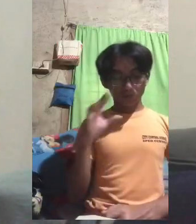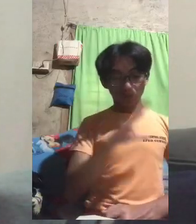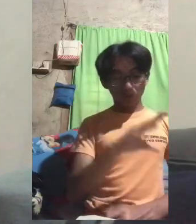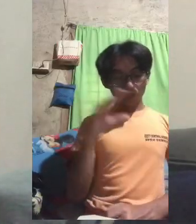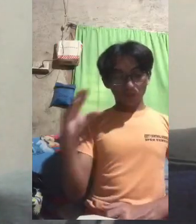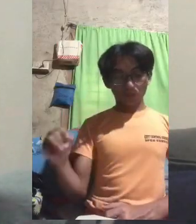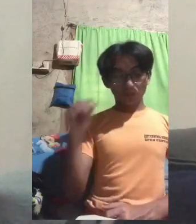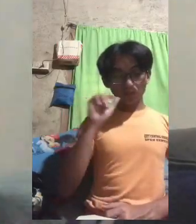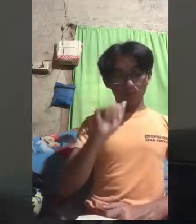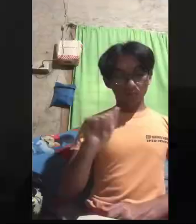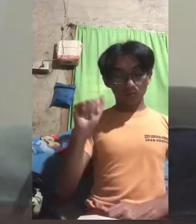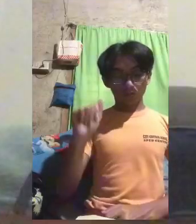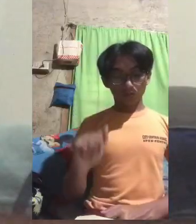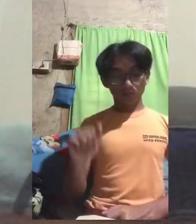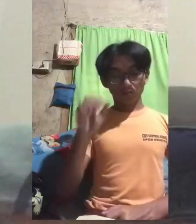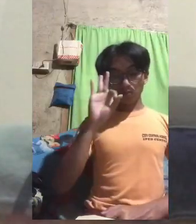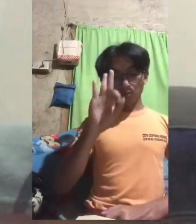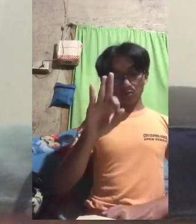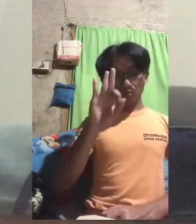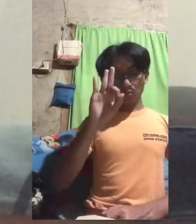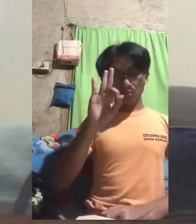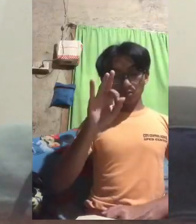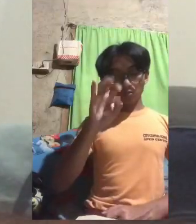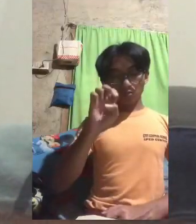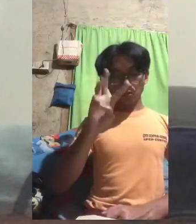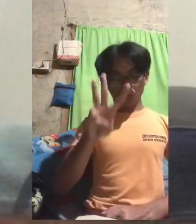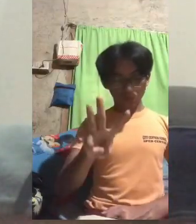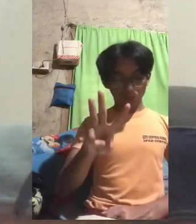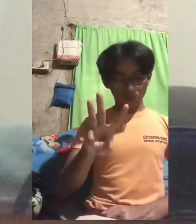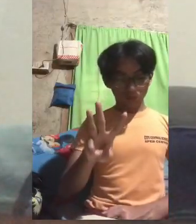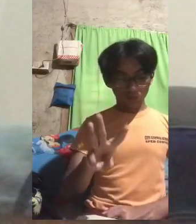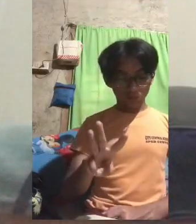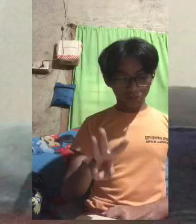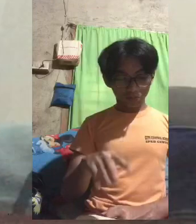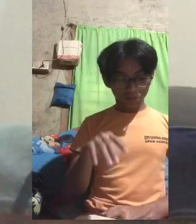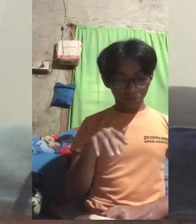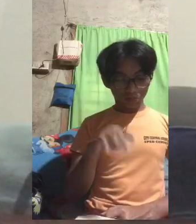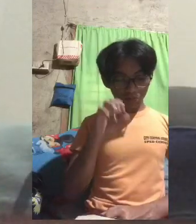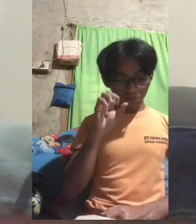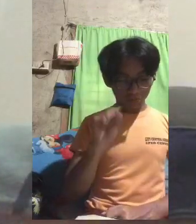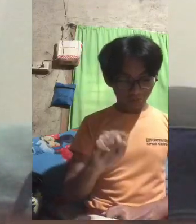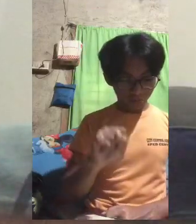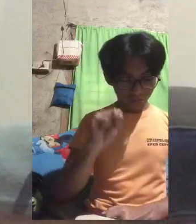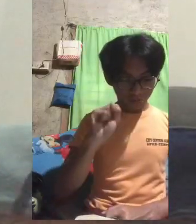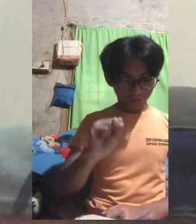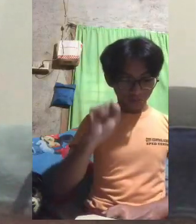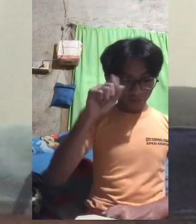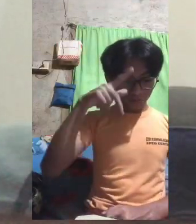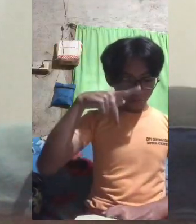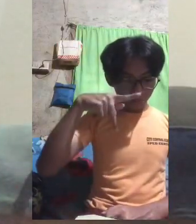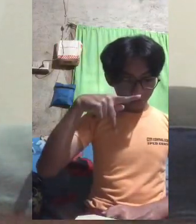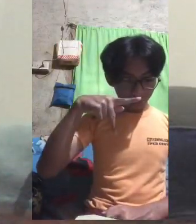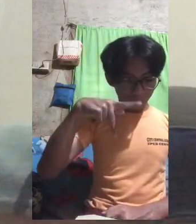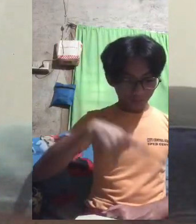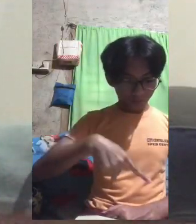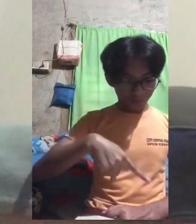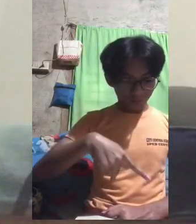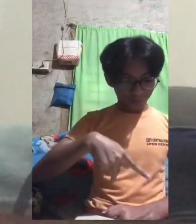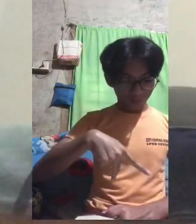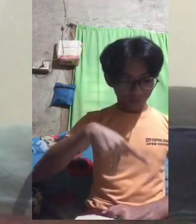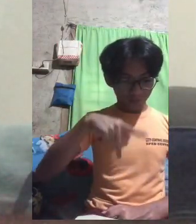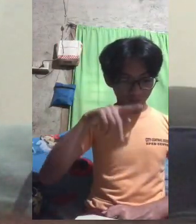will be unclear. Example: in a study about student stress, the main problems might be what are the common factors